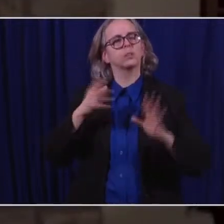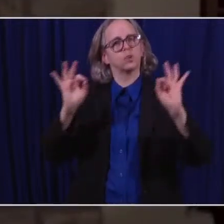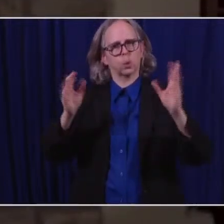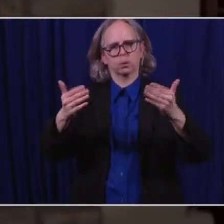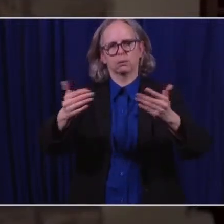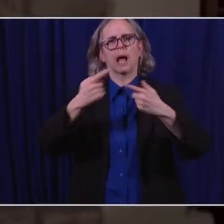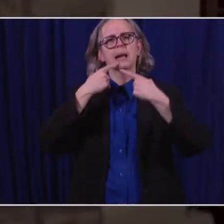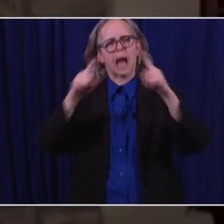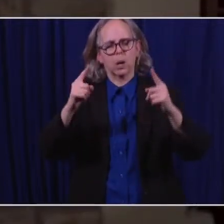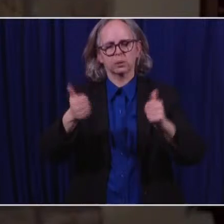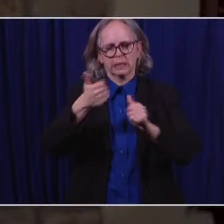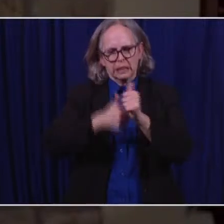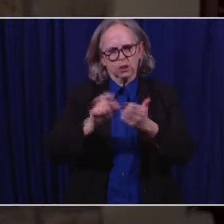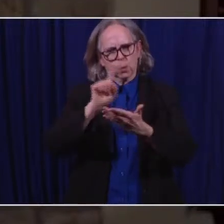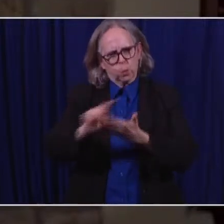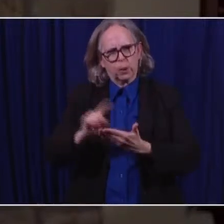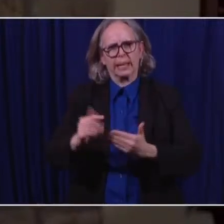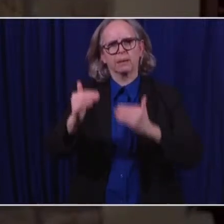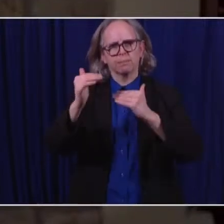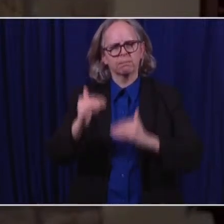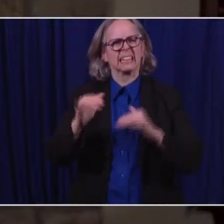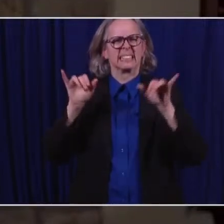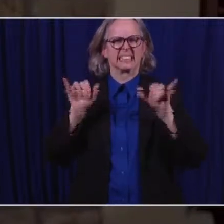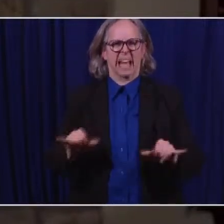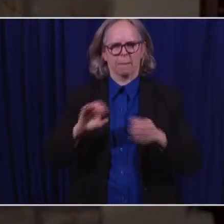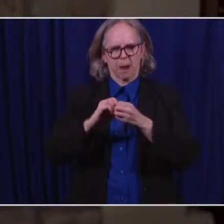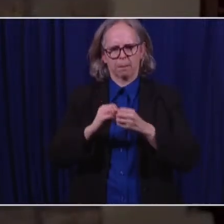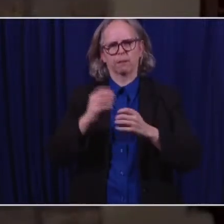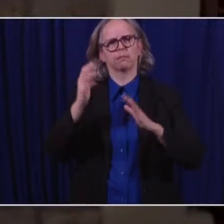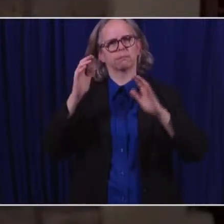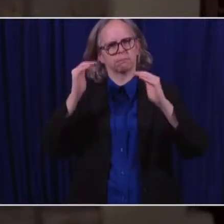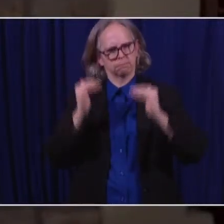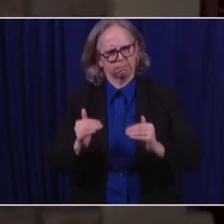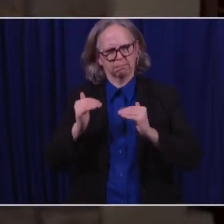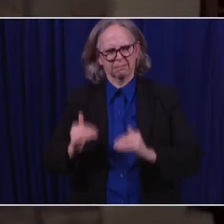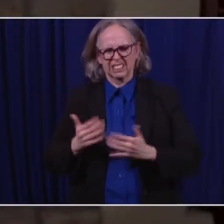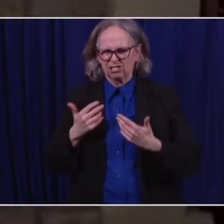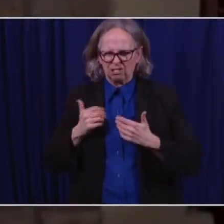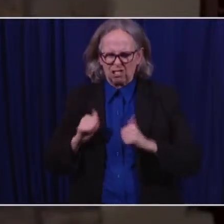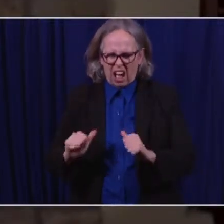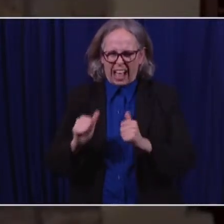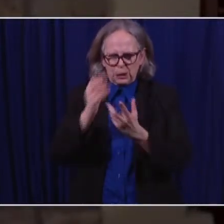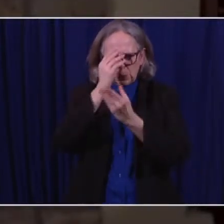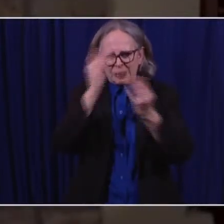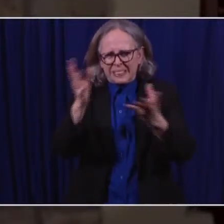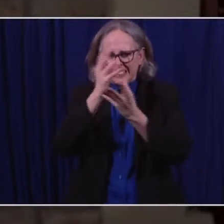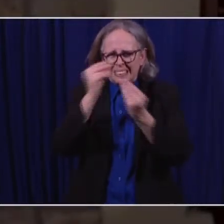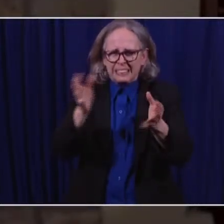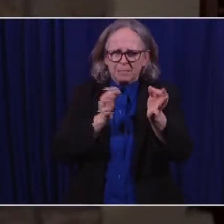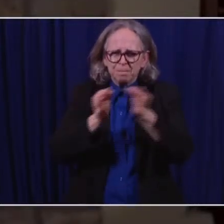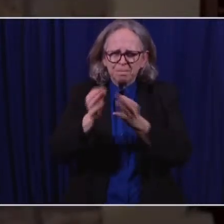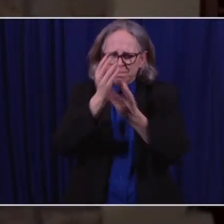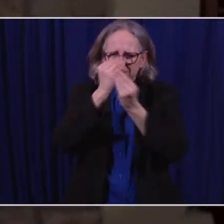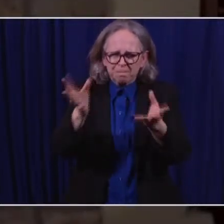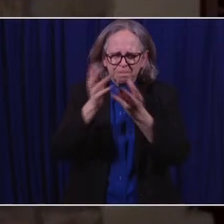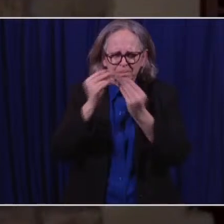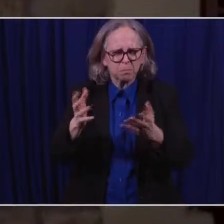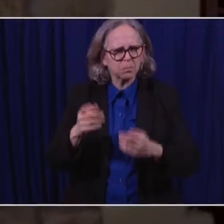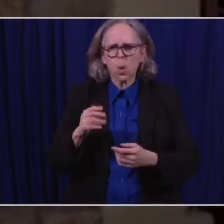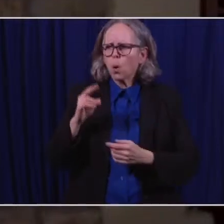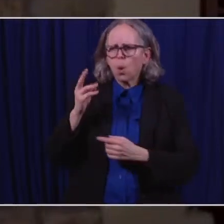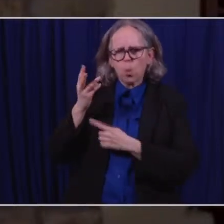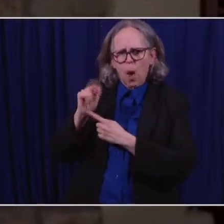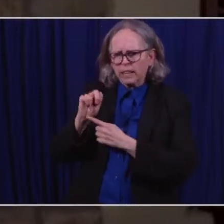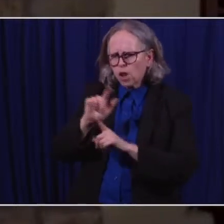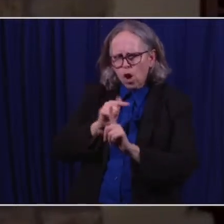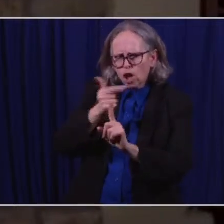into those 65 and older, or whatever week that we're on. Eventually, in a couple of weeks, we'll get to 65 and older.